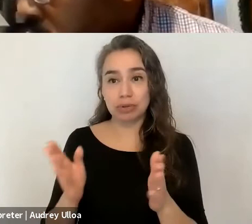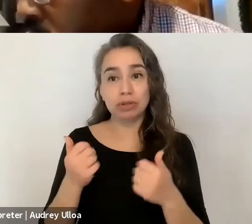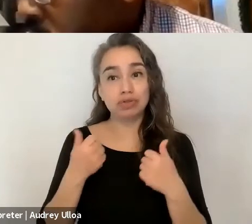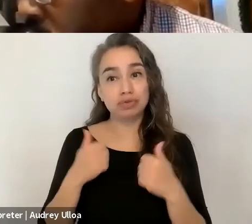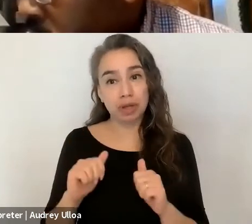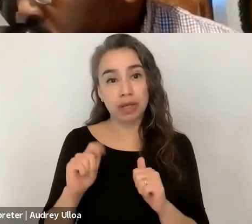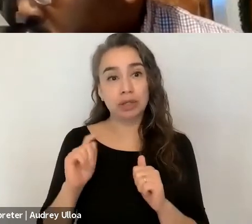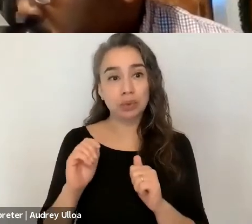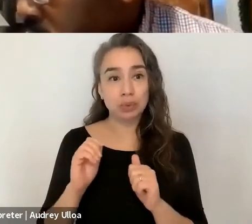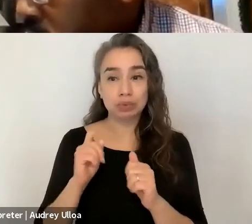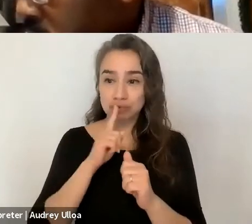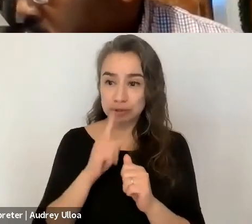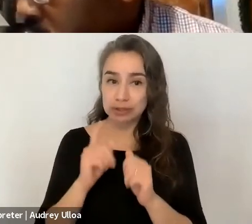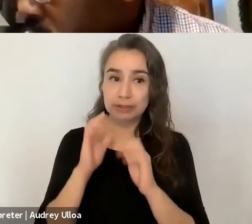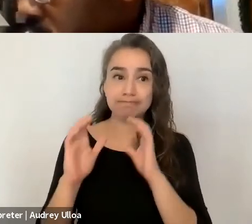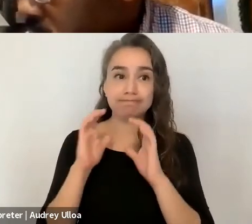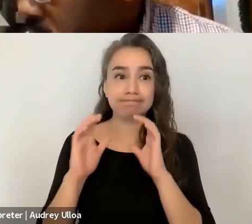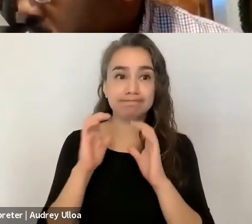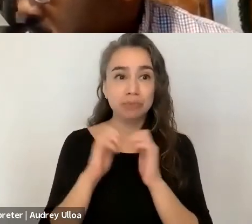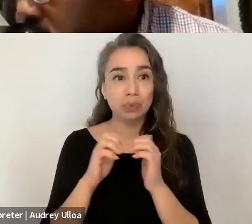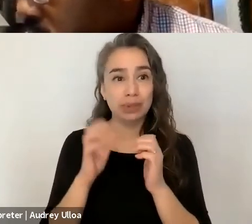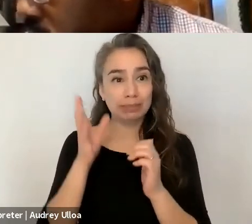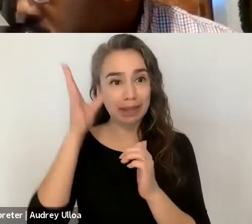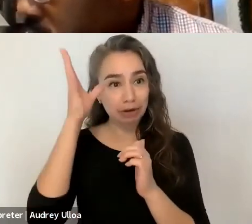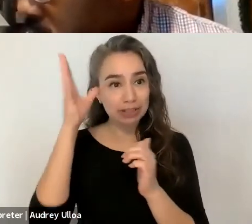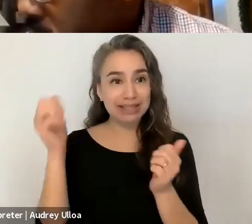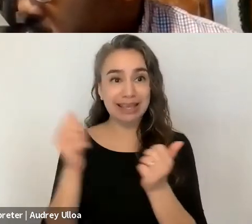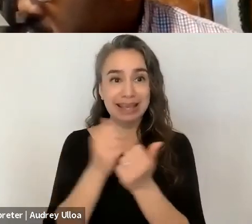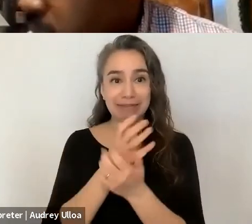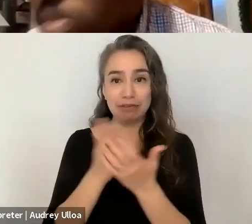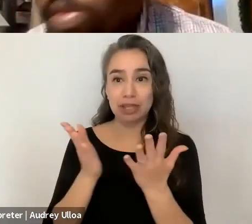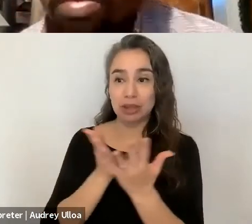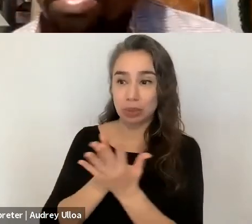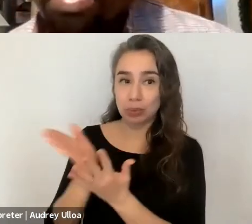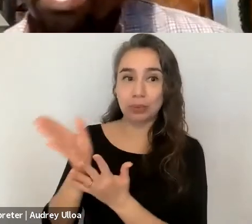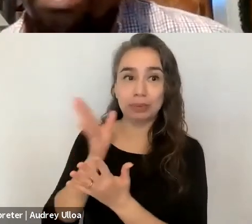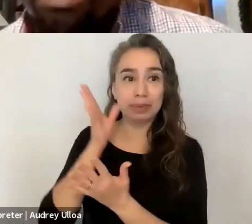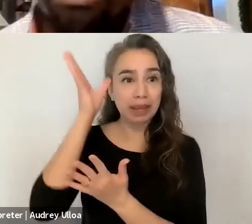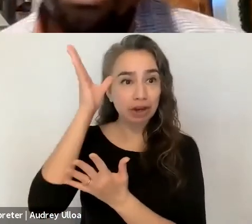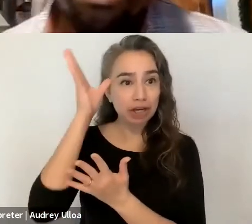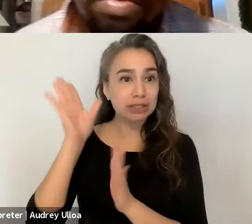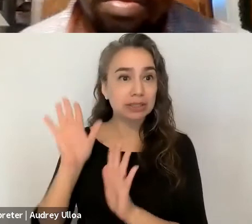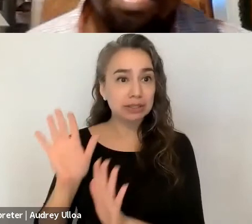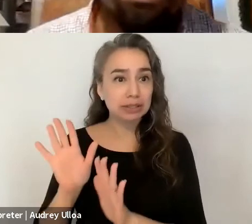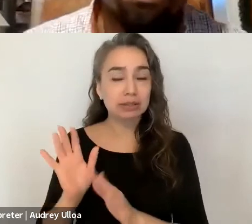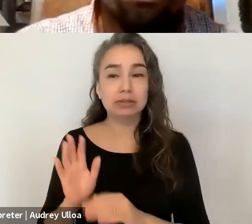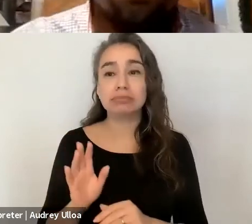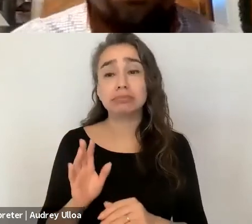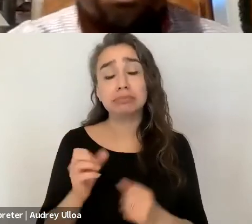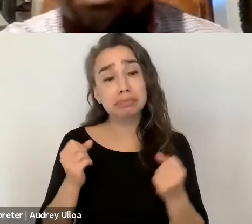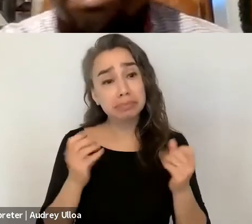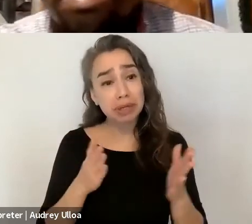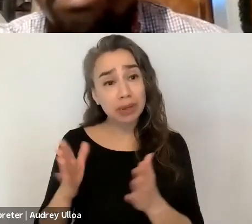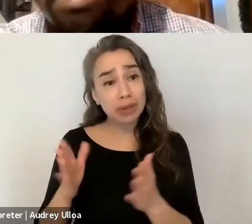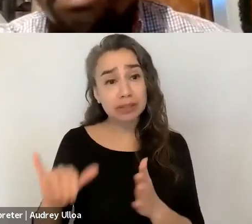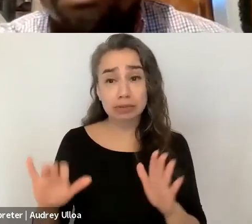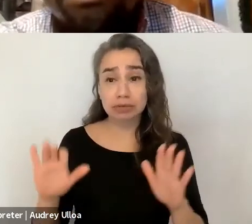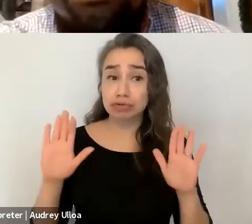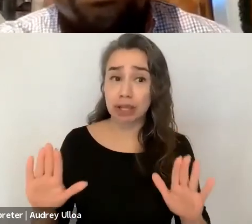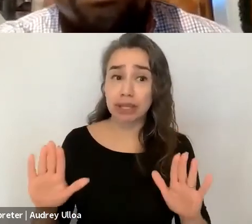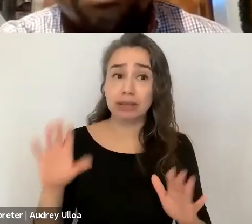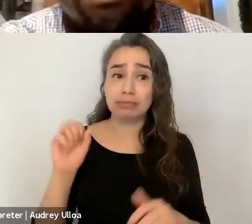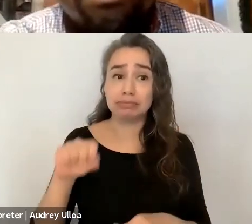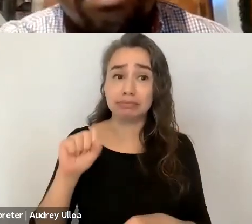communicative with parents and have everything going through parents, which in a lot of ways is really great. And we've been able to use